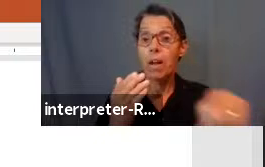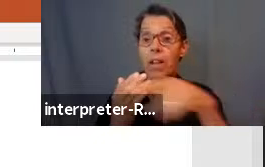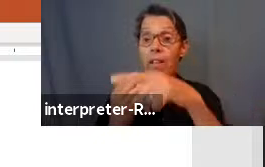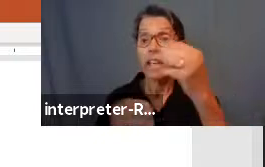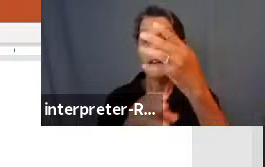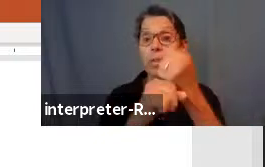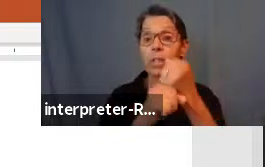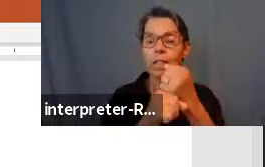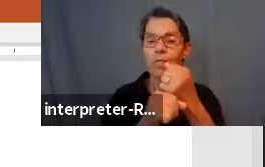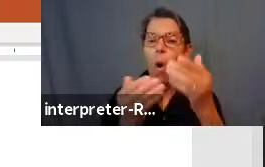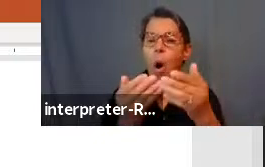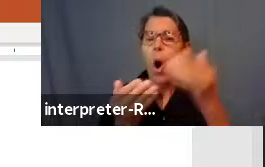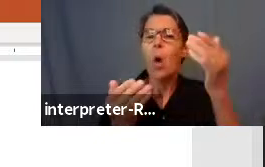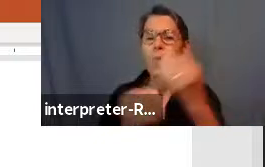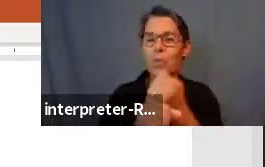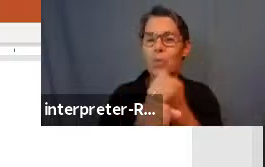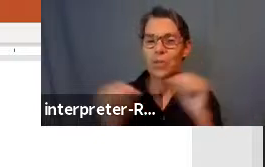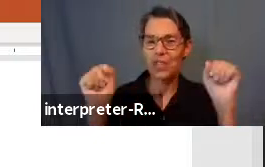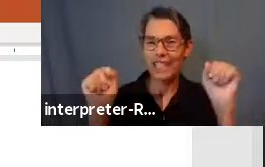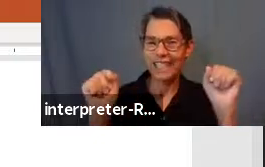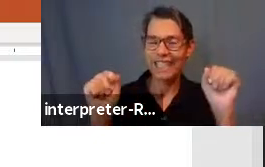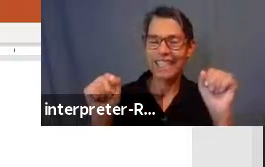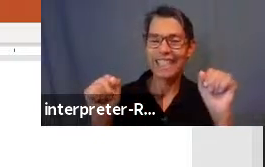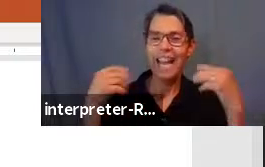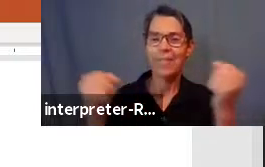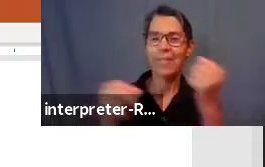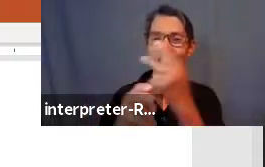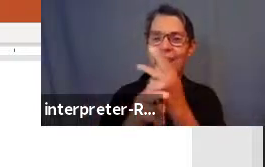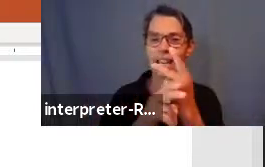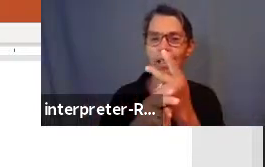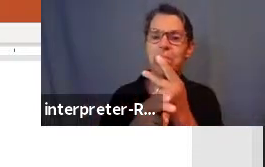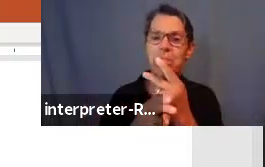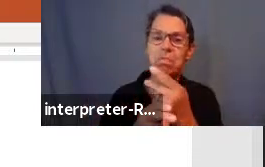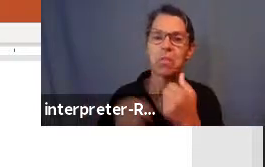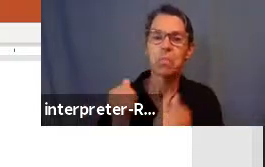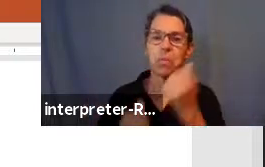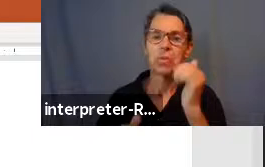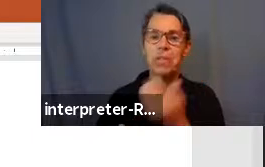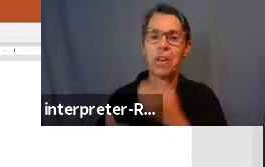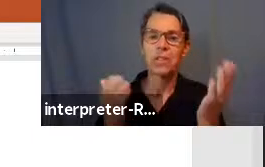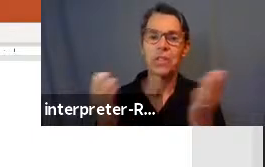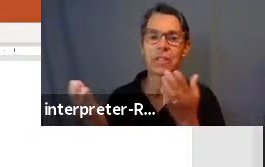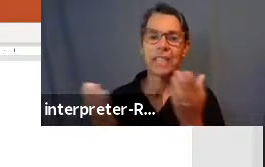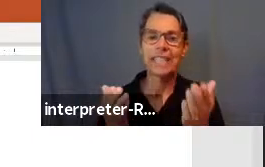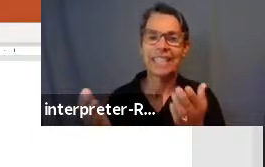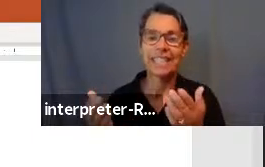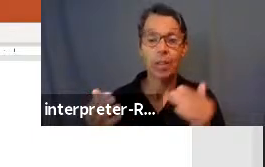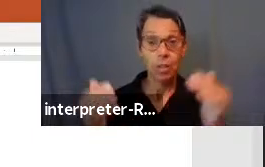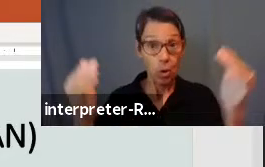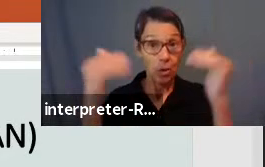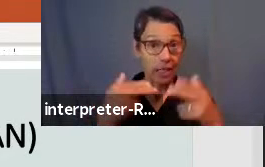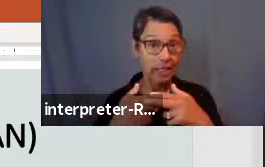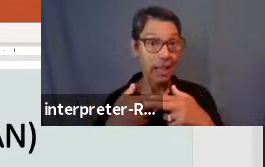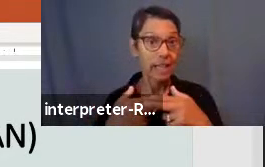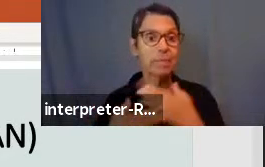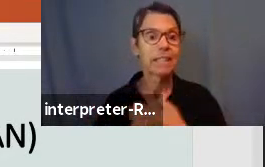almost free healthcare for most of the services that we provide. Next slide, please.